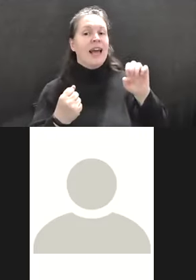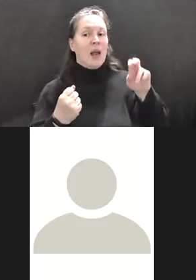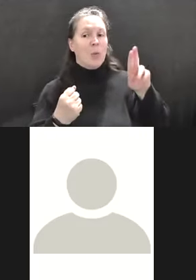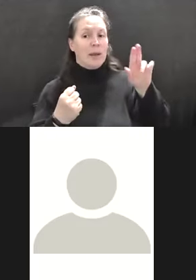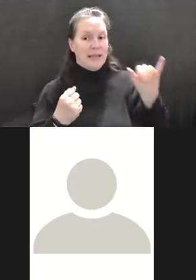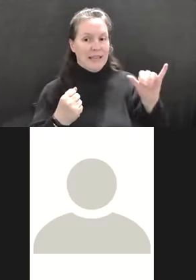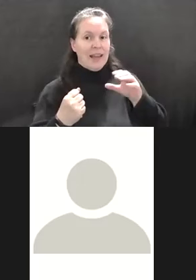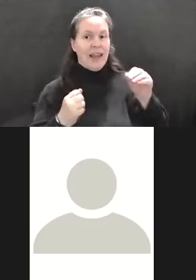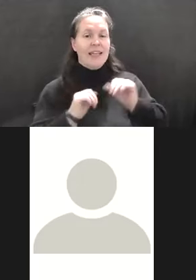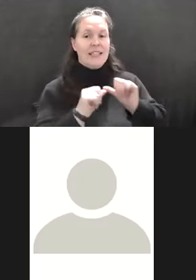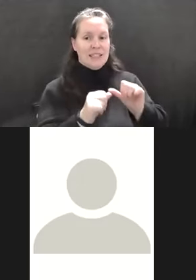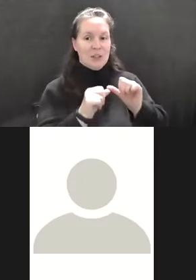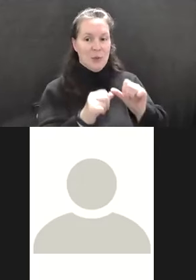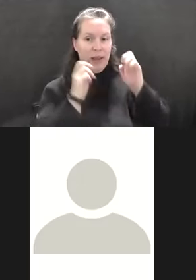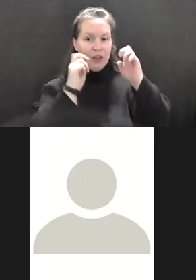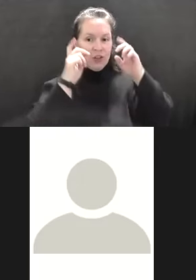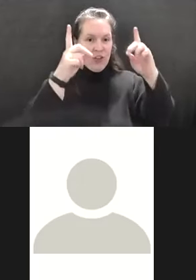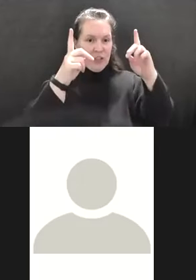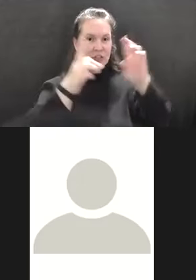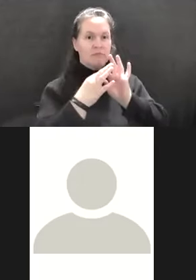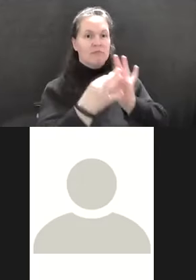education, and it relates to